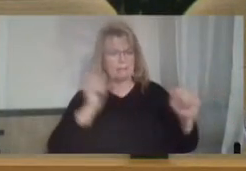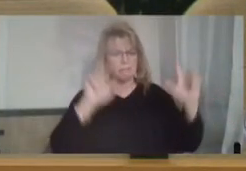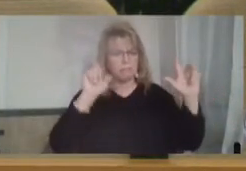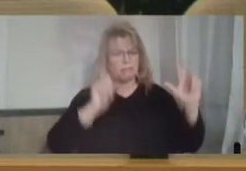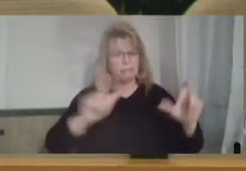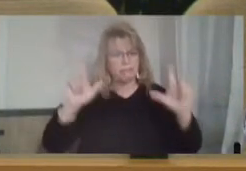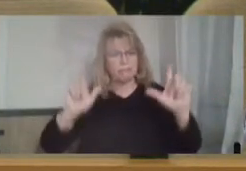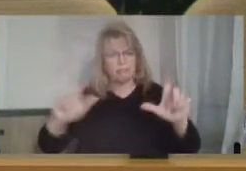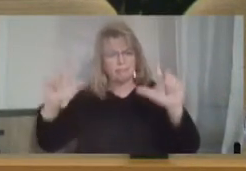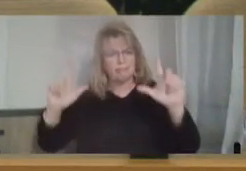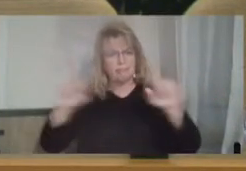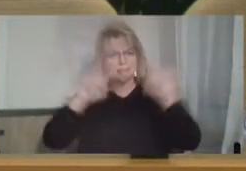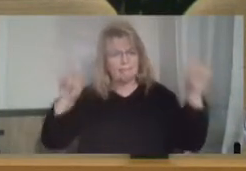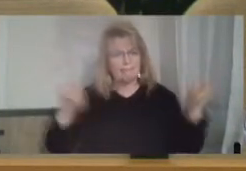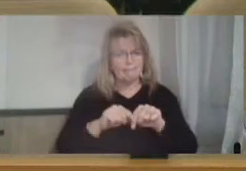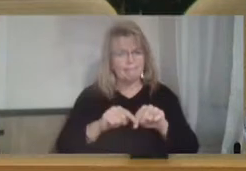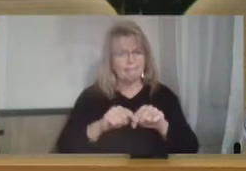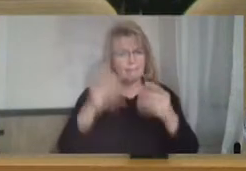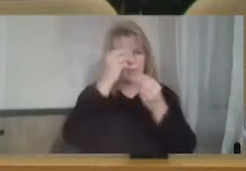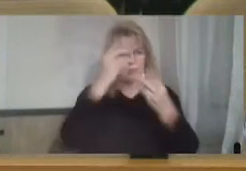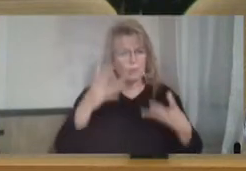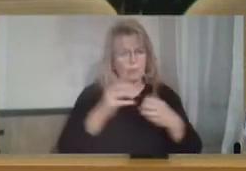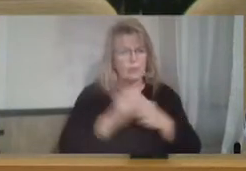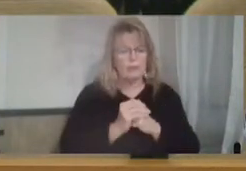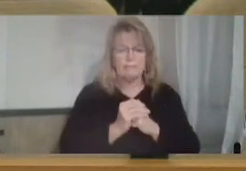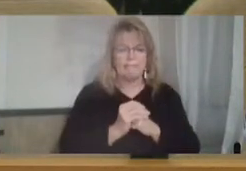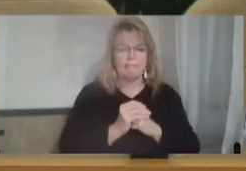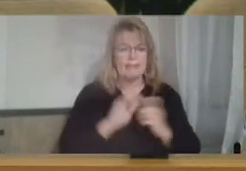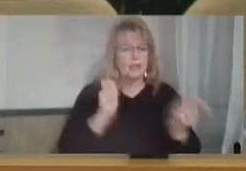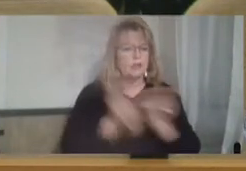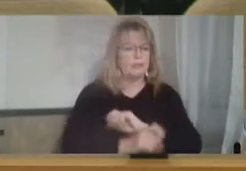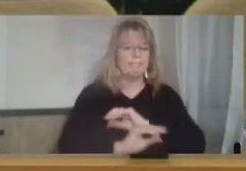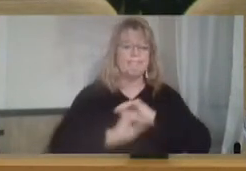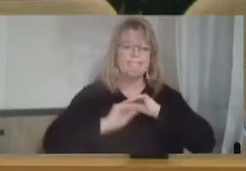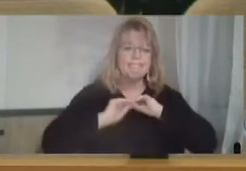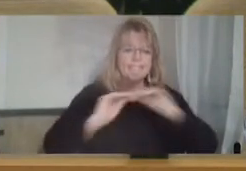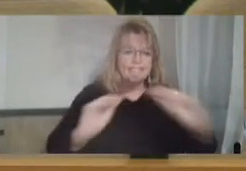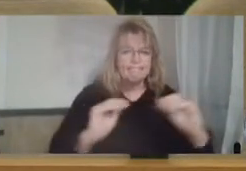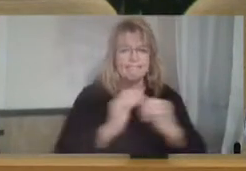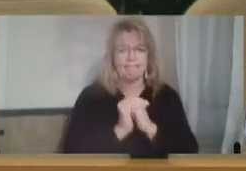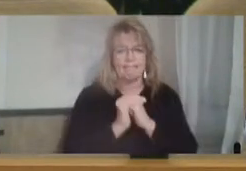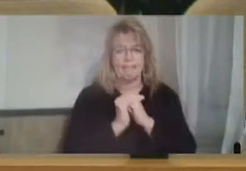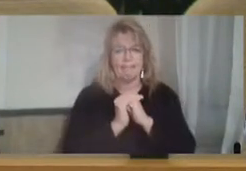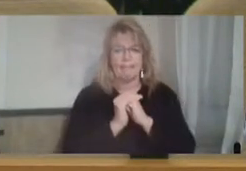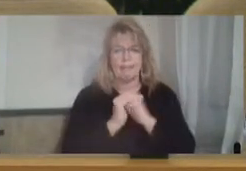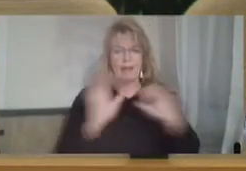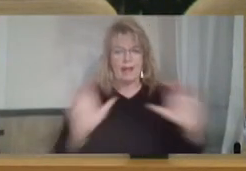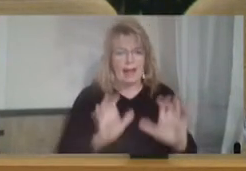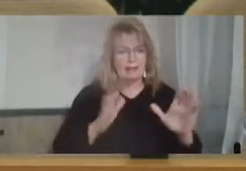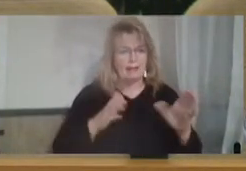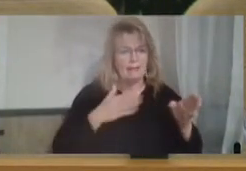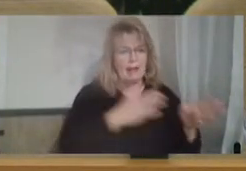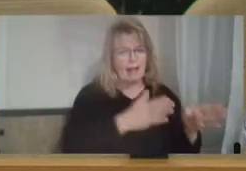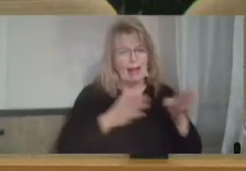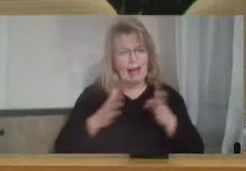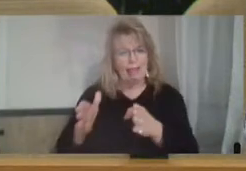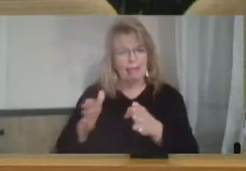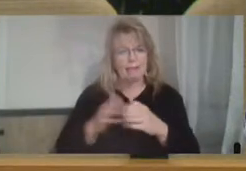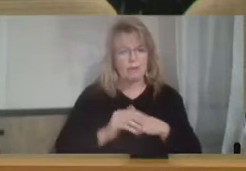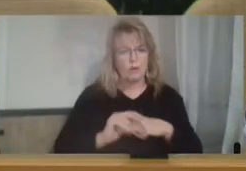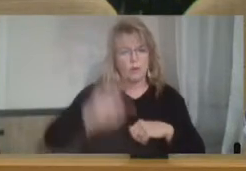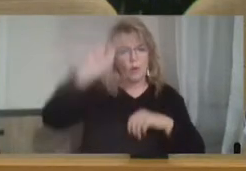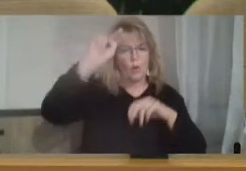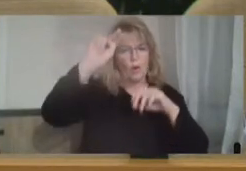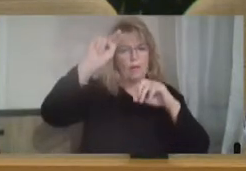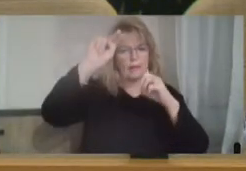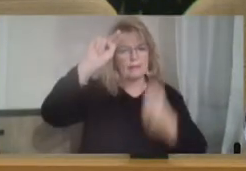in writing that there would be no change to the connectivity in the alleys that run north-south behind our